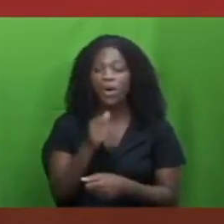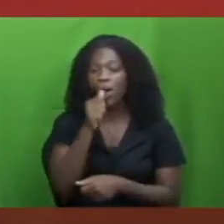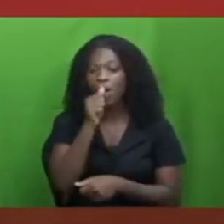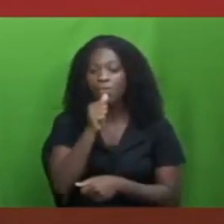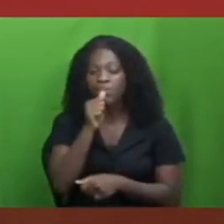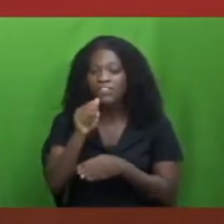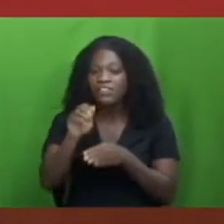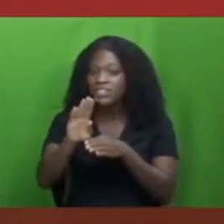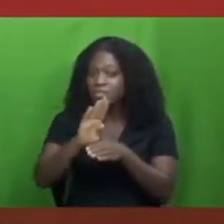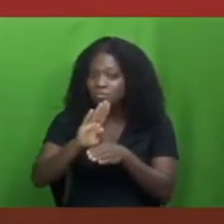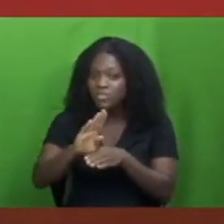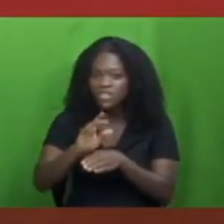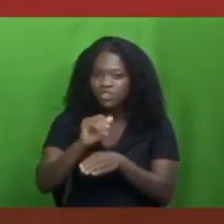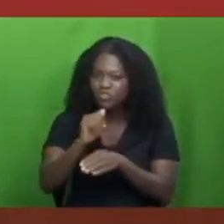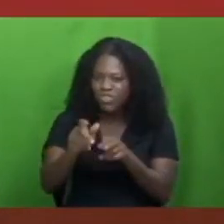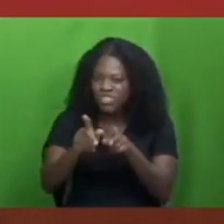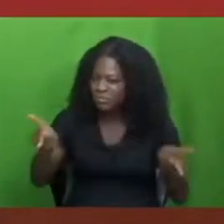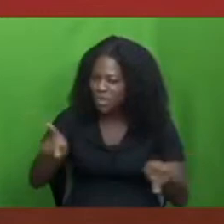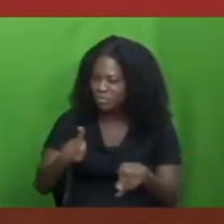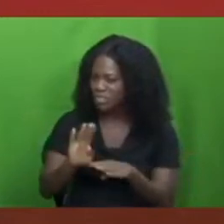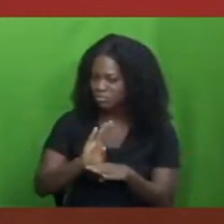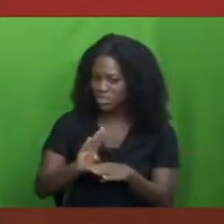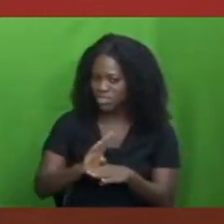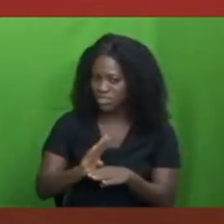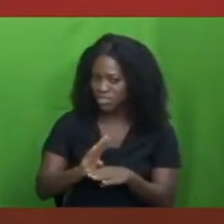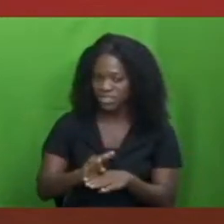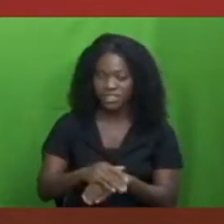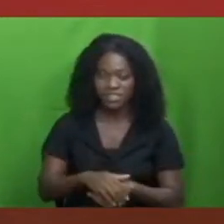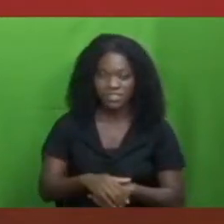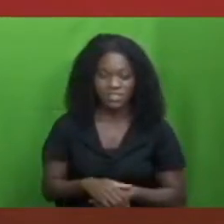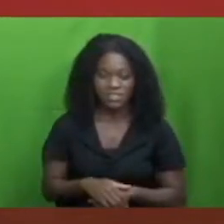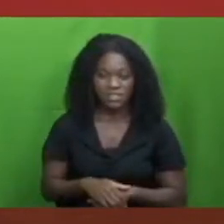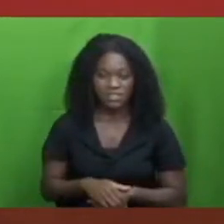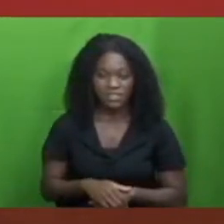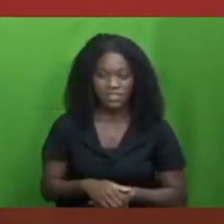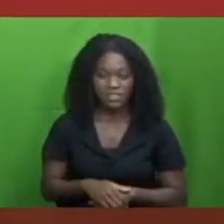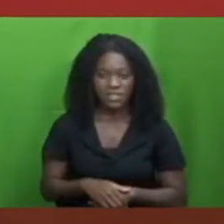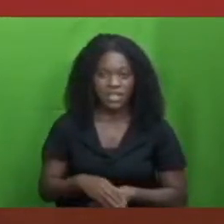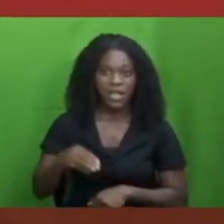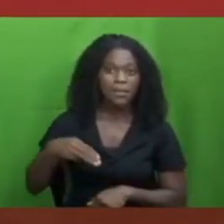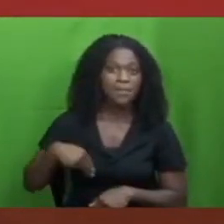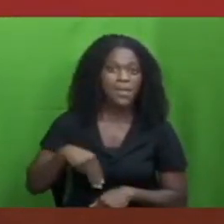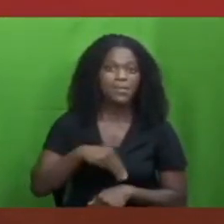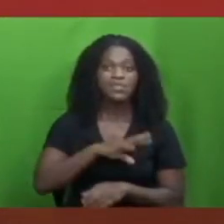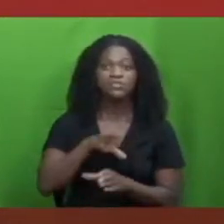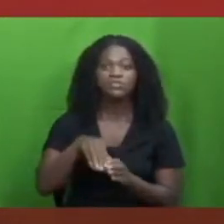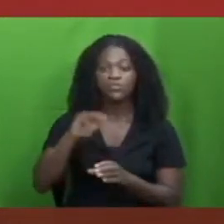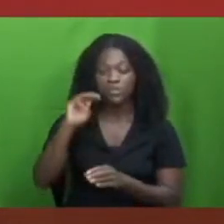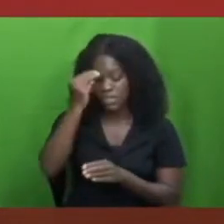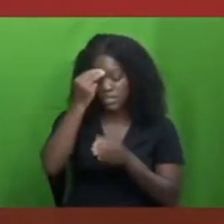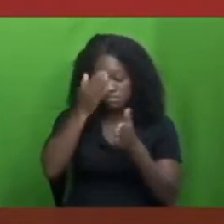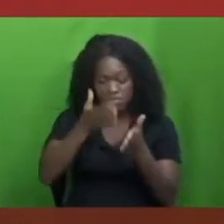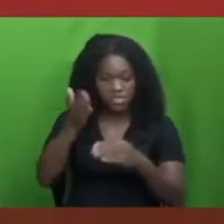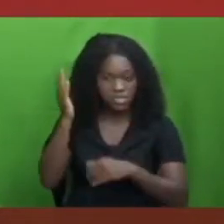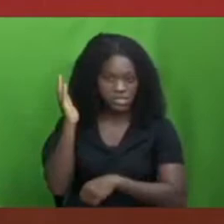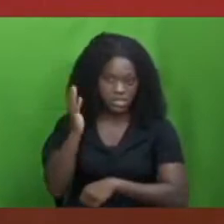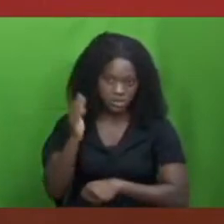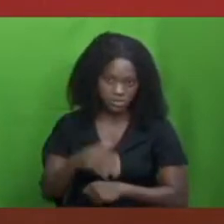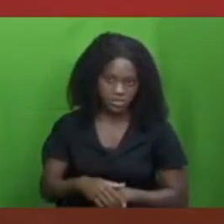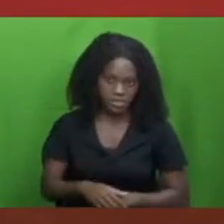public business. But this one came under private business, which is